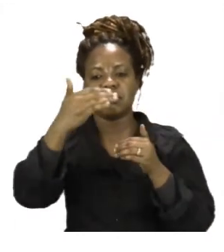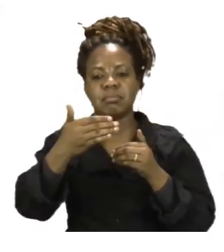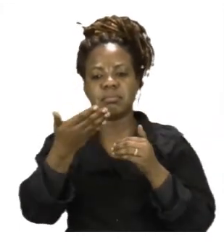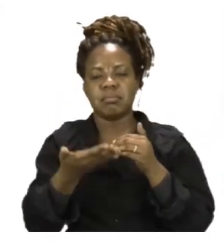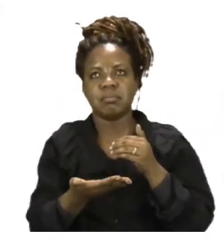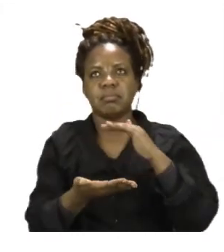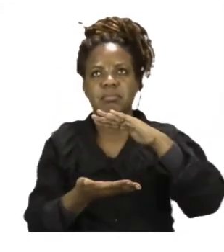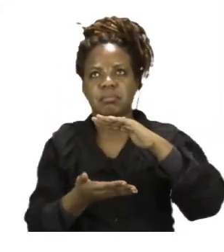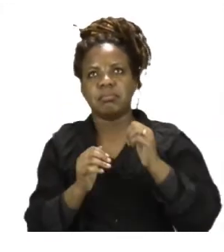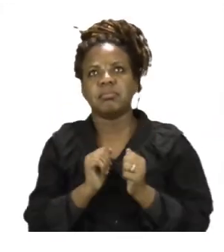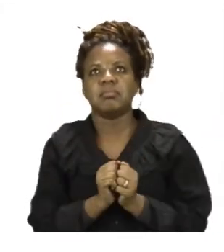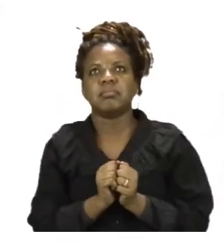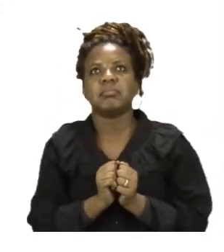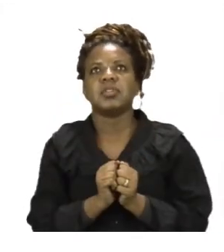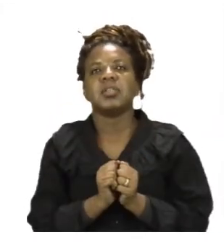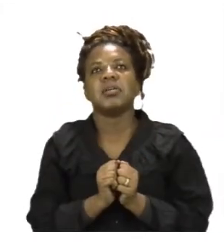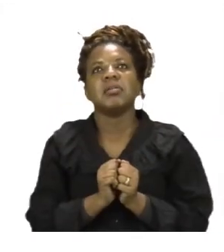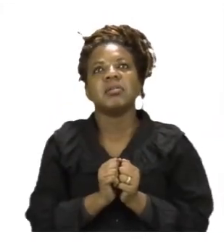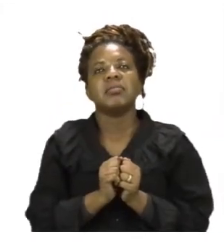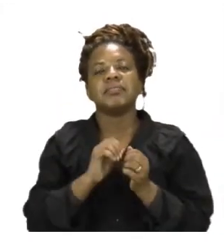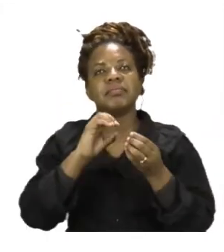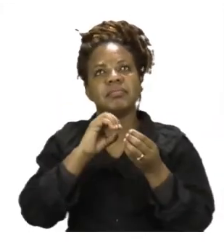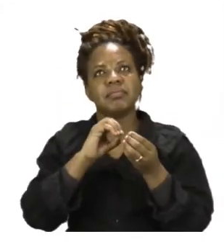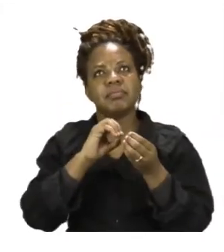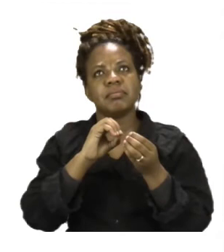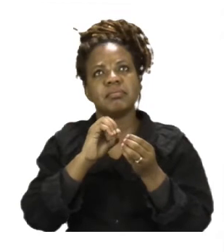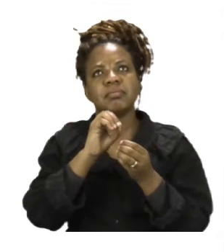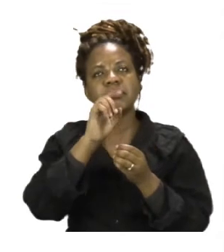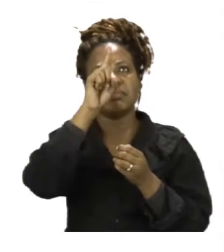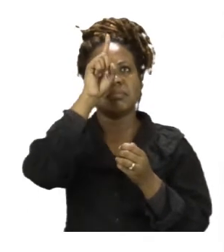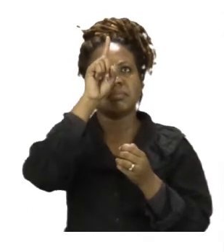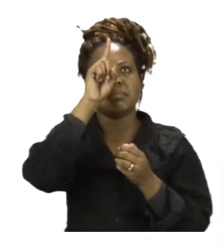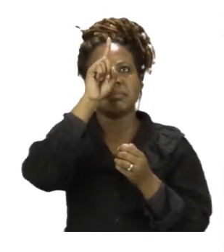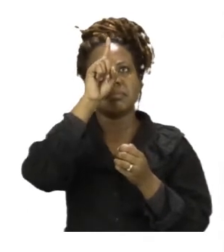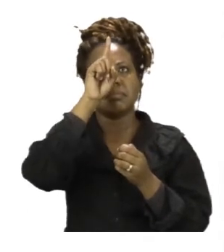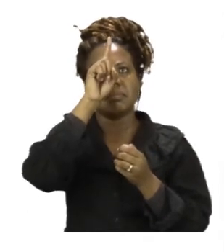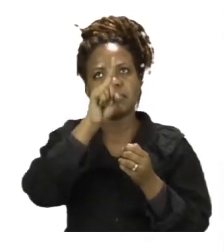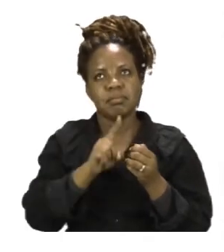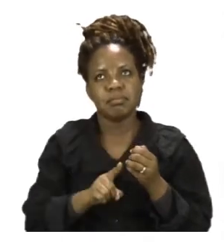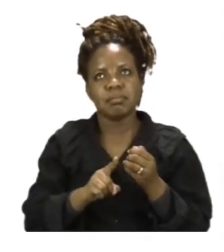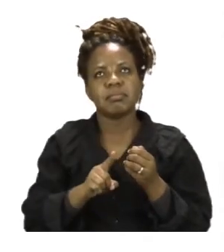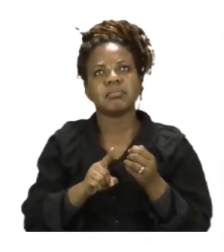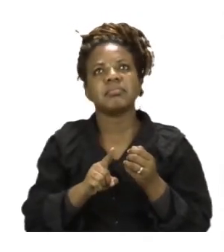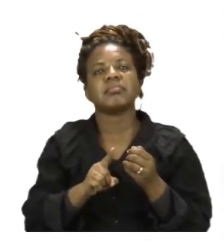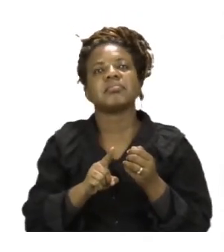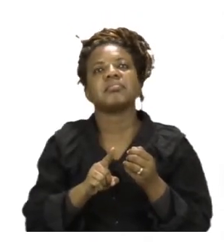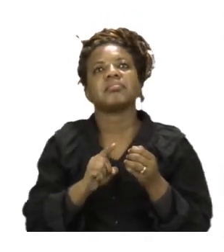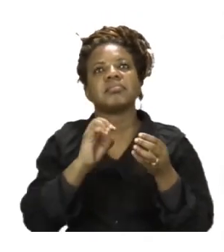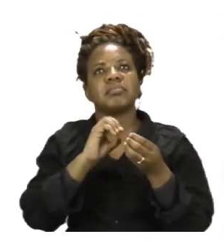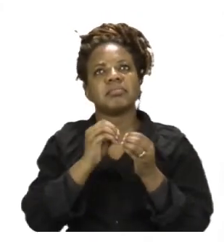of vertical lines, the number of angles, and the number